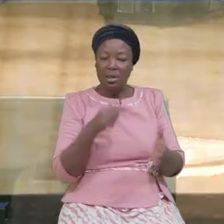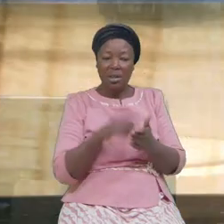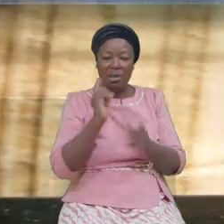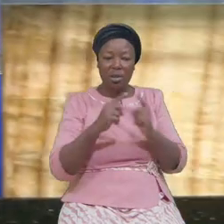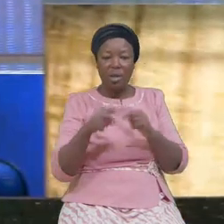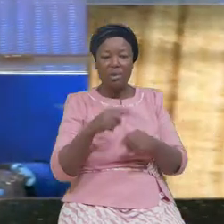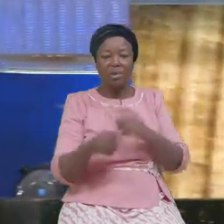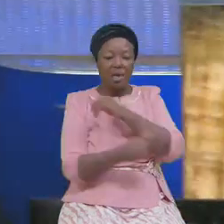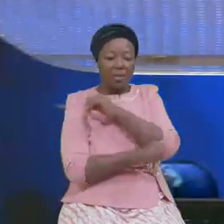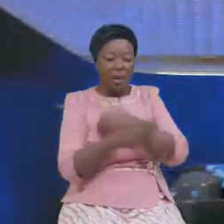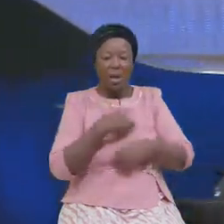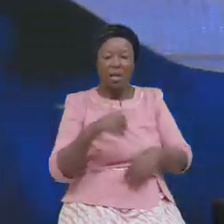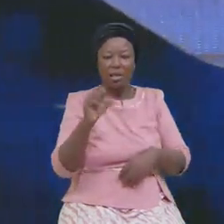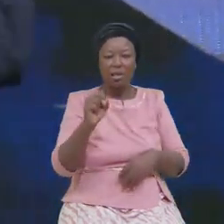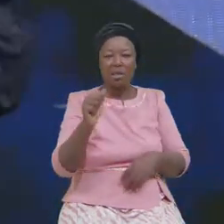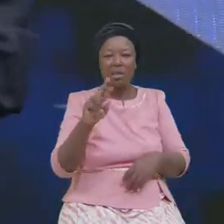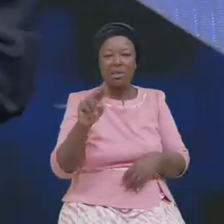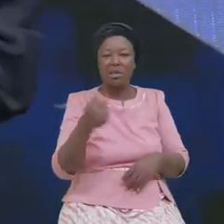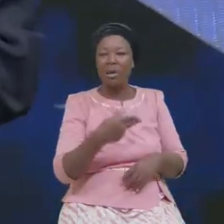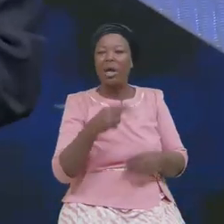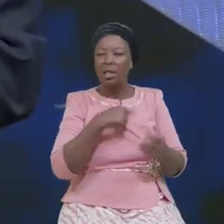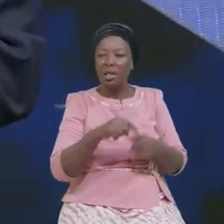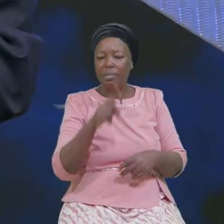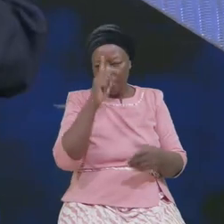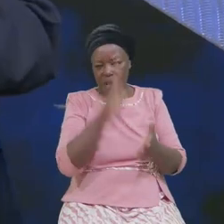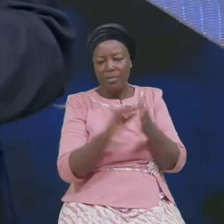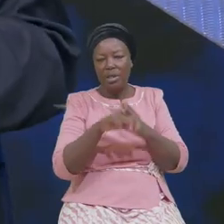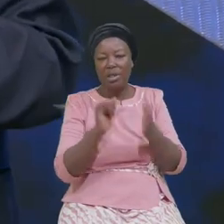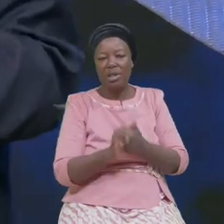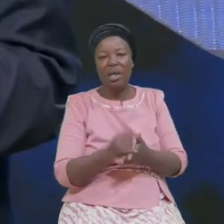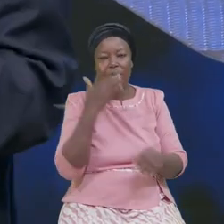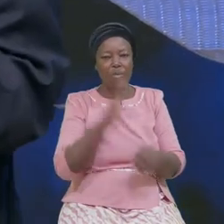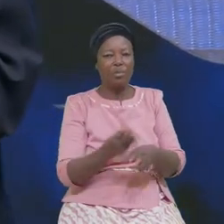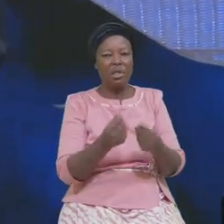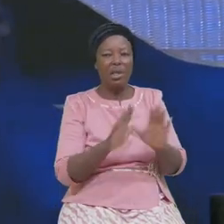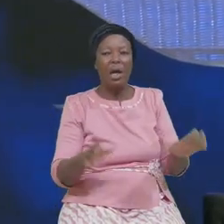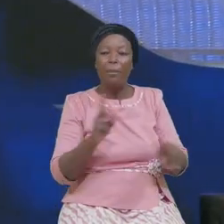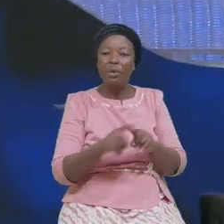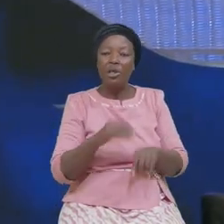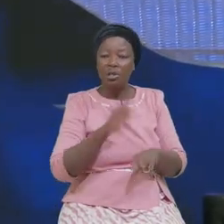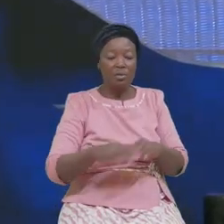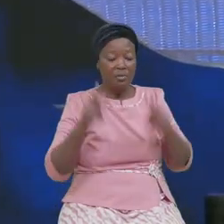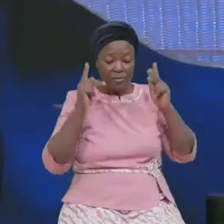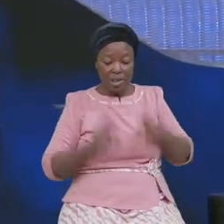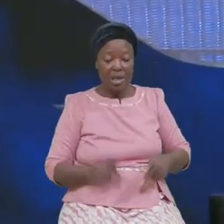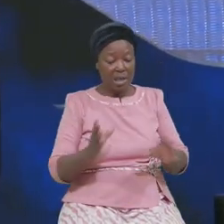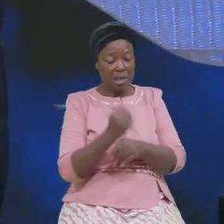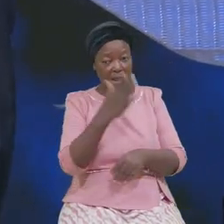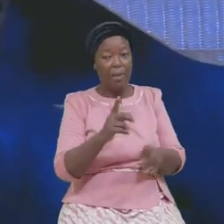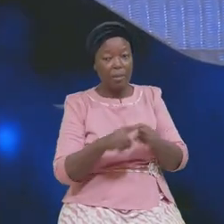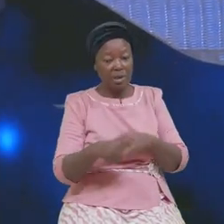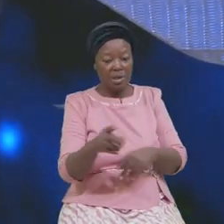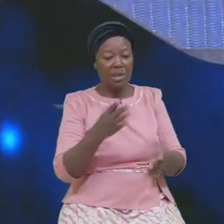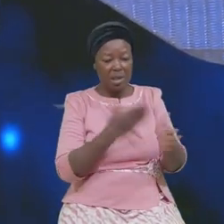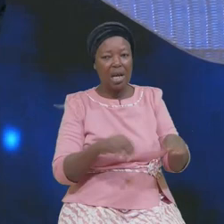Sarah. They believed in that pleasant land, but they didn't physically reach there. But they died in faith.